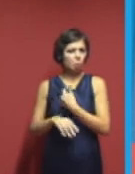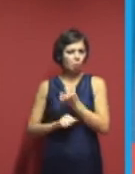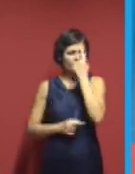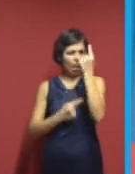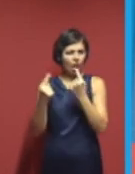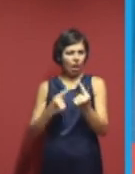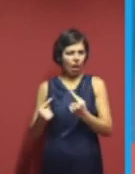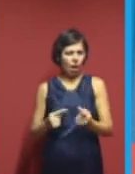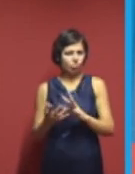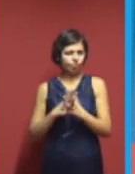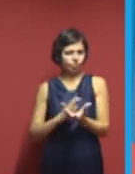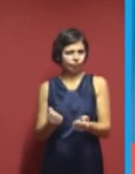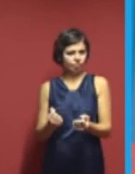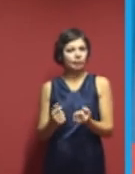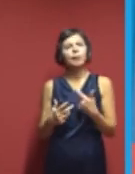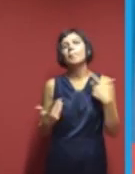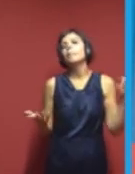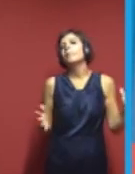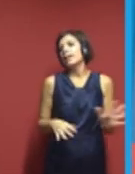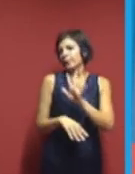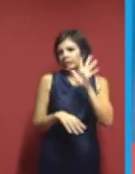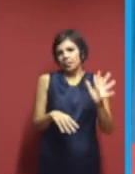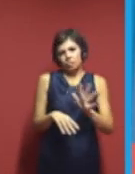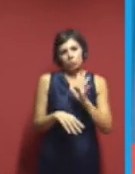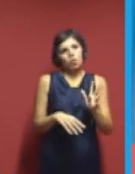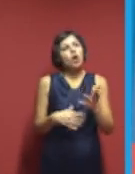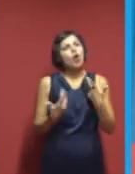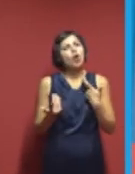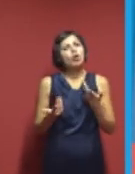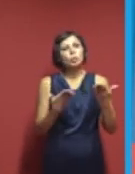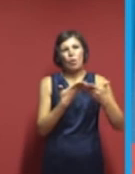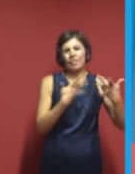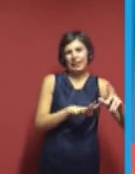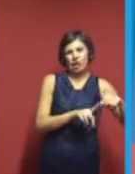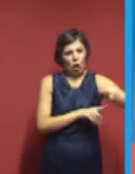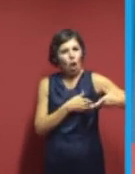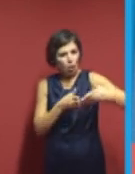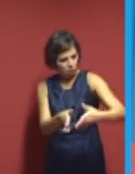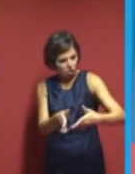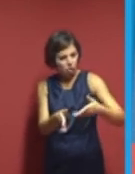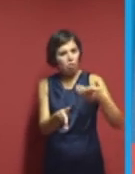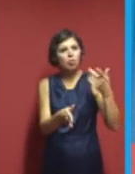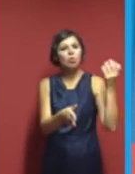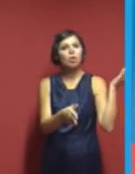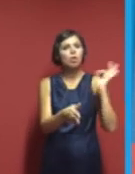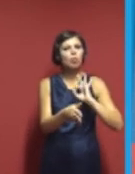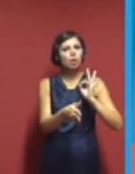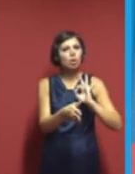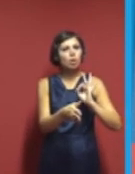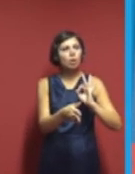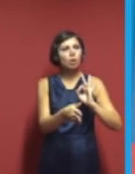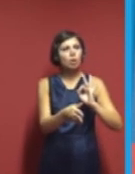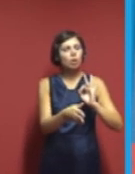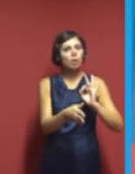run weekend workshops, we do this summer camp. There's several other summer camps we do too. The past couple of days, they've been at Maker Kids